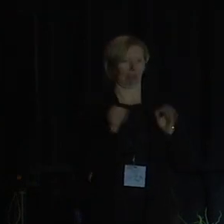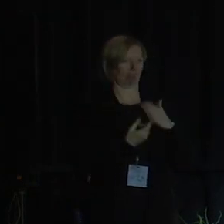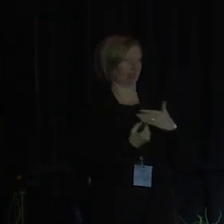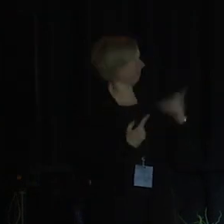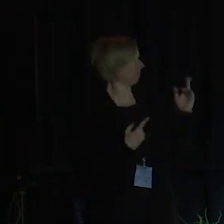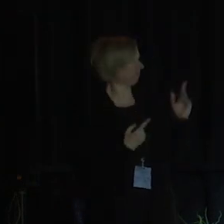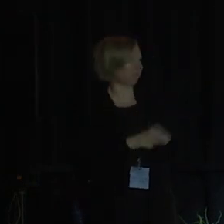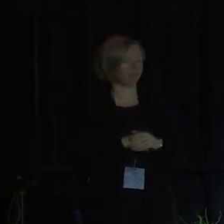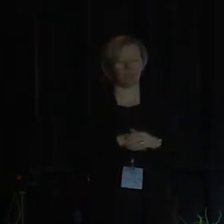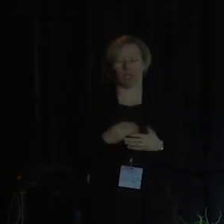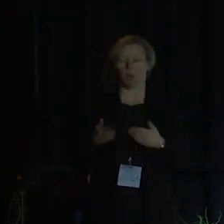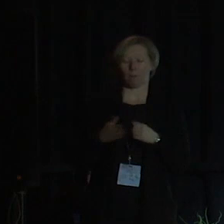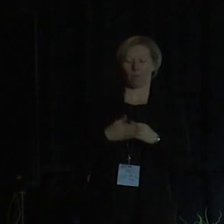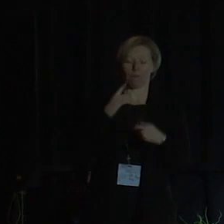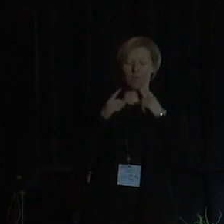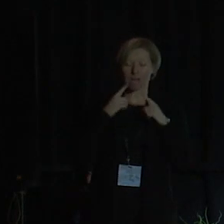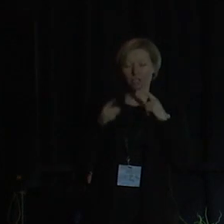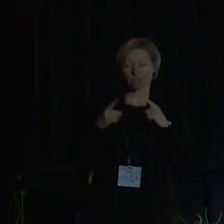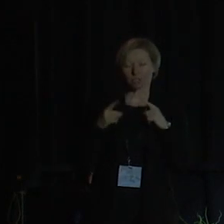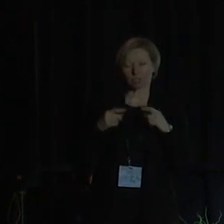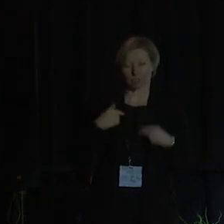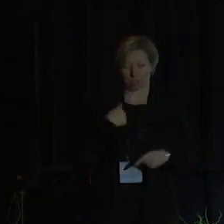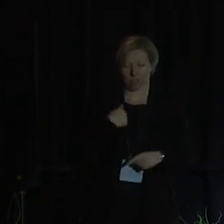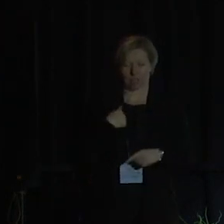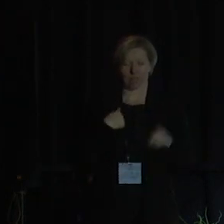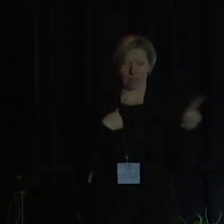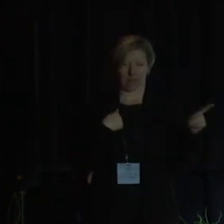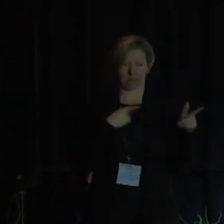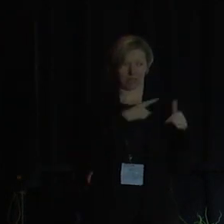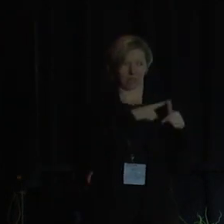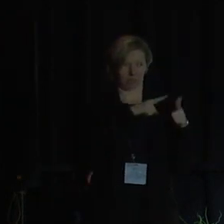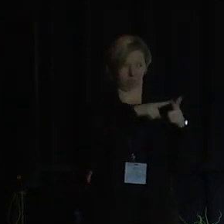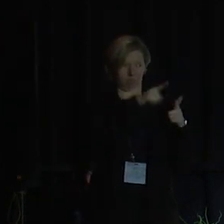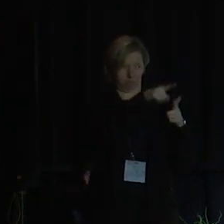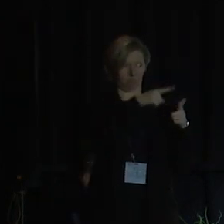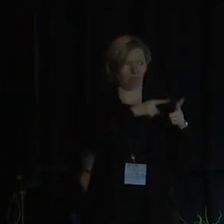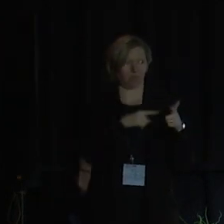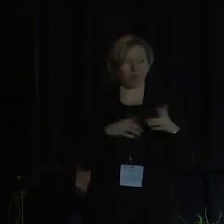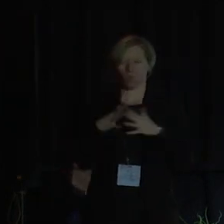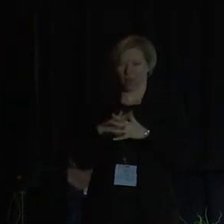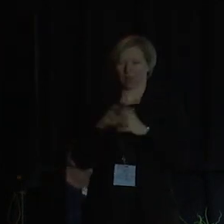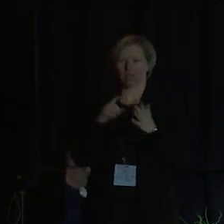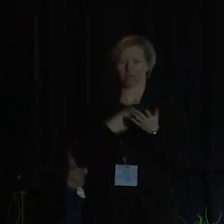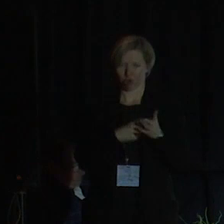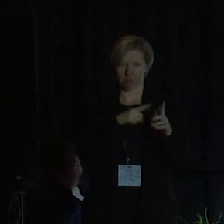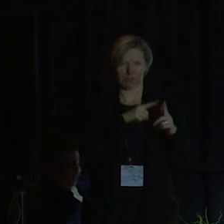if you would like more information, myself and Will and Ruby will be in the marketplace.